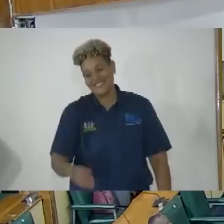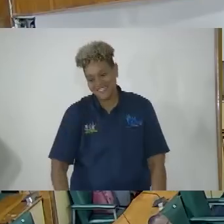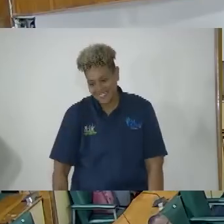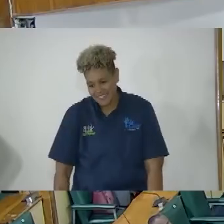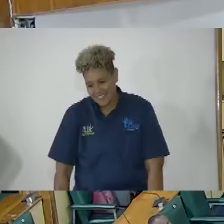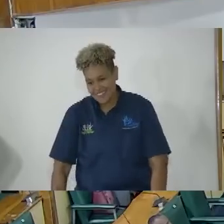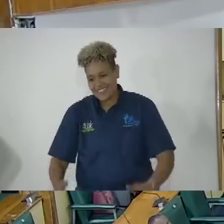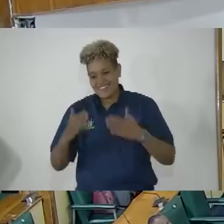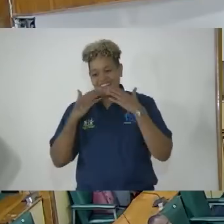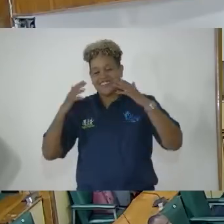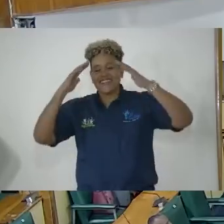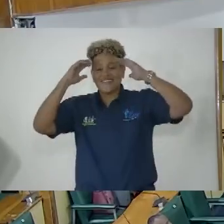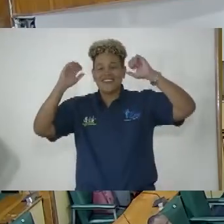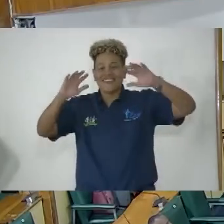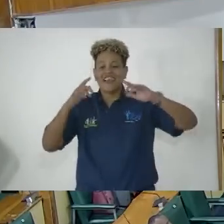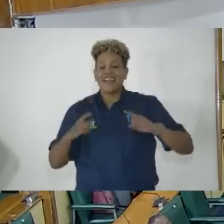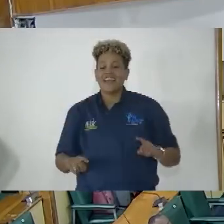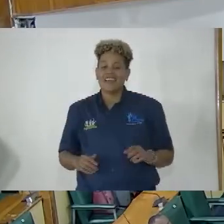Thank you, Mr. President.